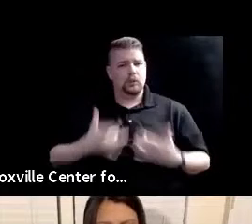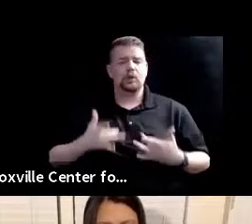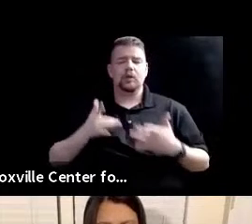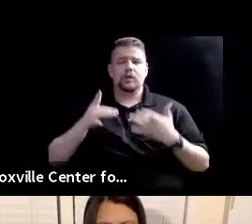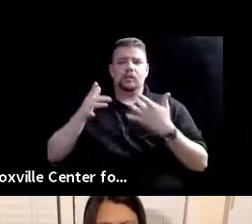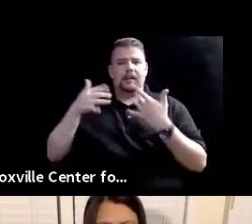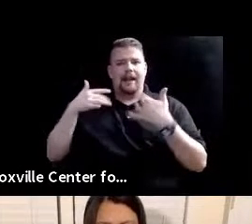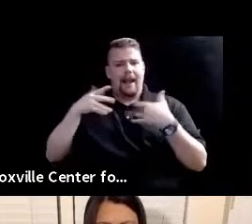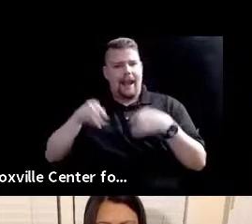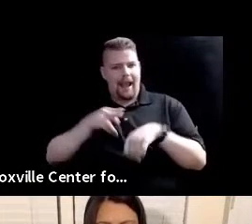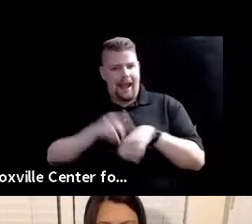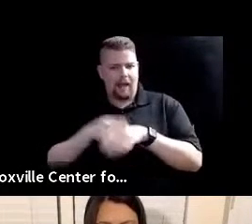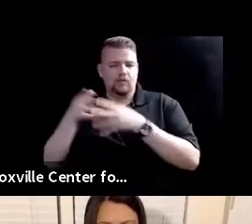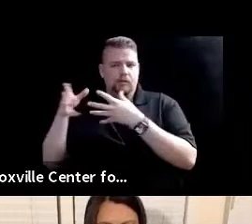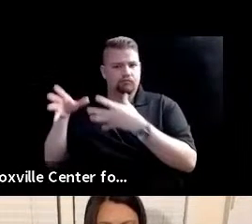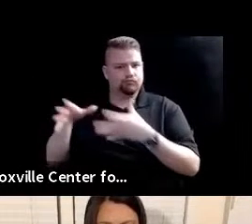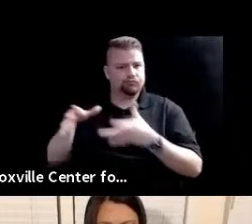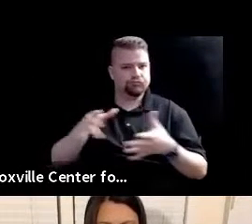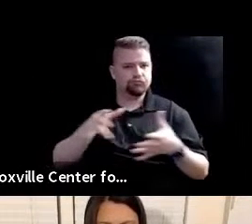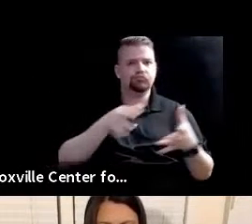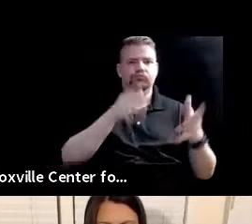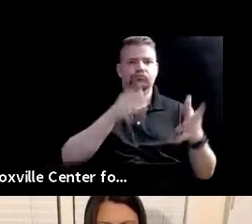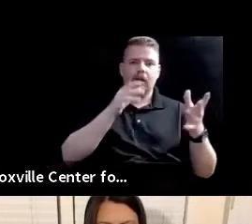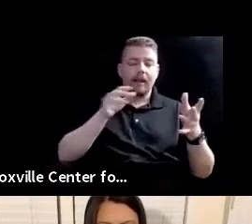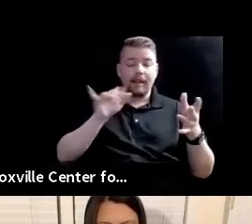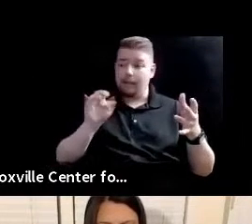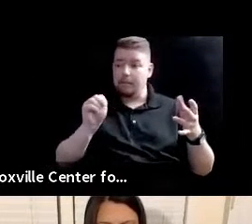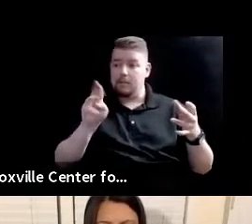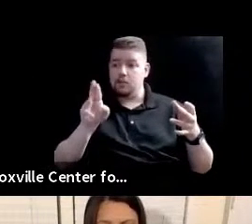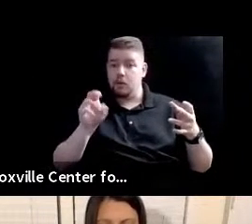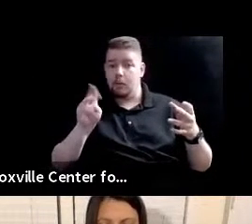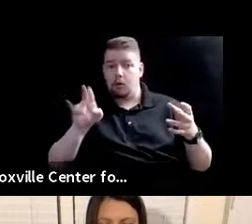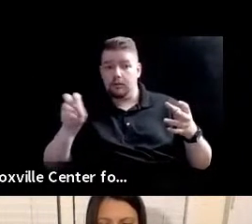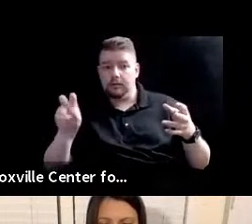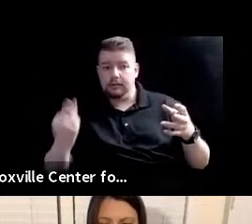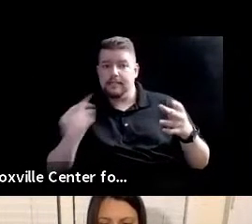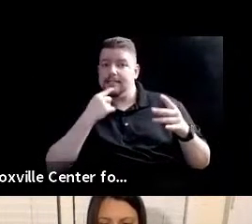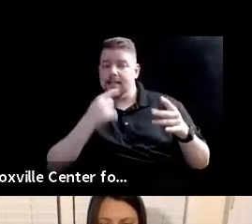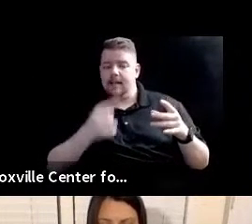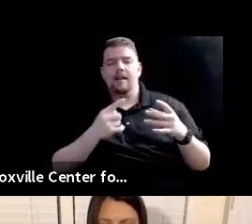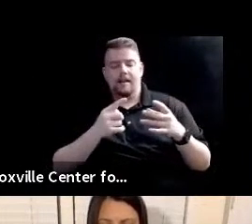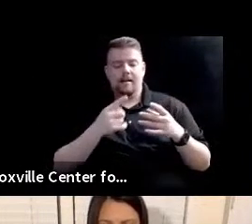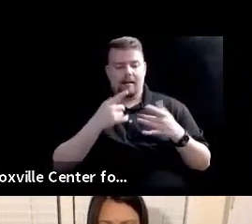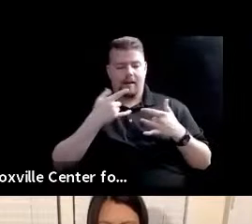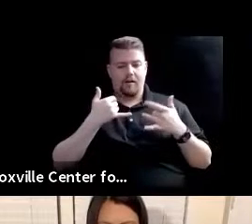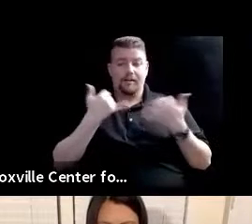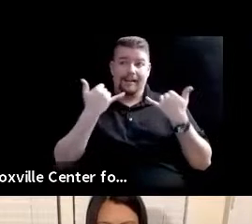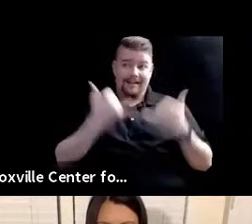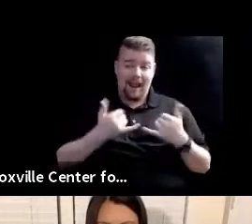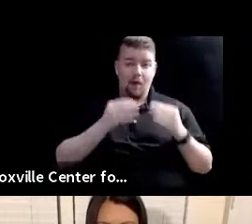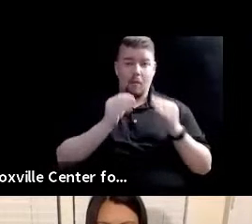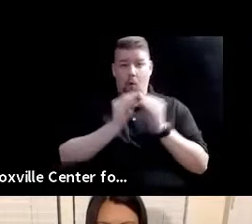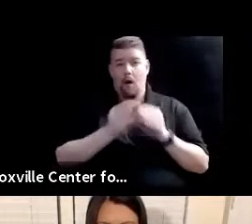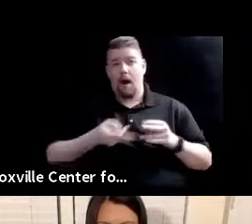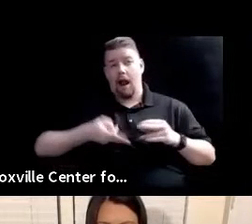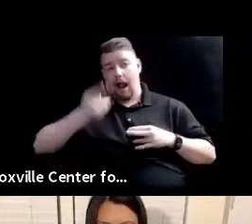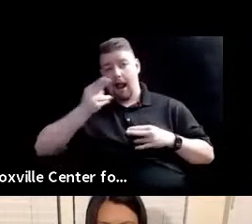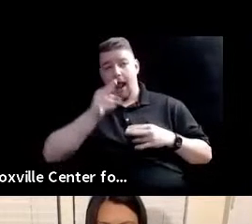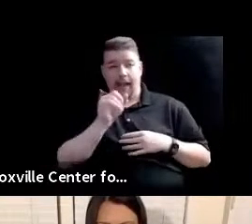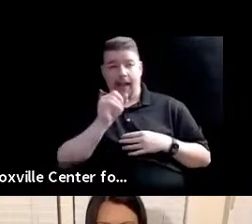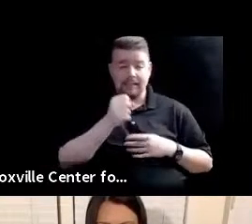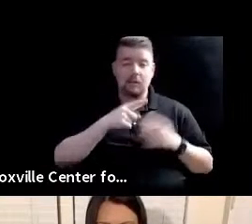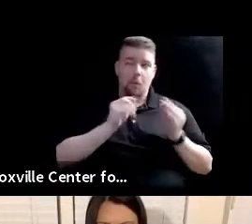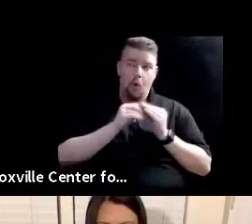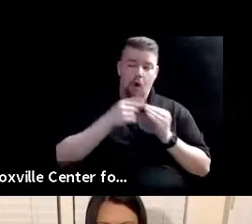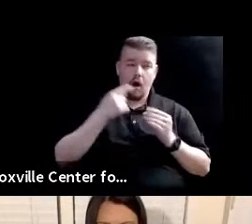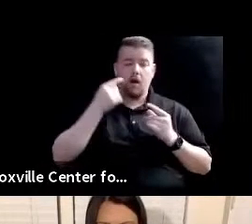market, as Mr. Burleson said, with so much now, and unfortunately the higher cases, I think that people are very aware and are